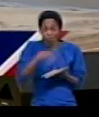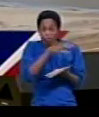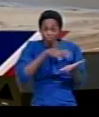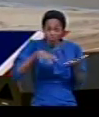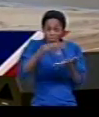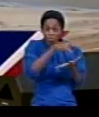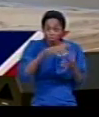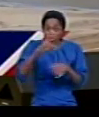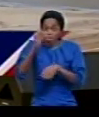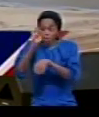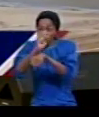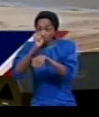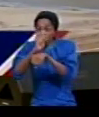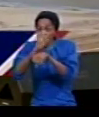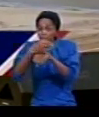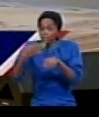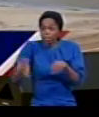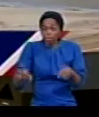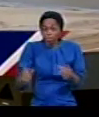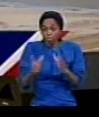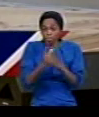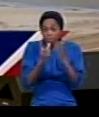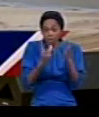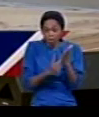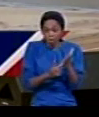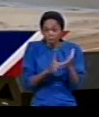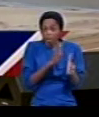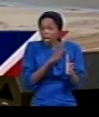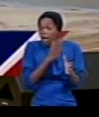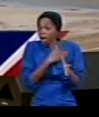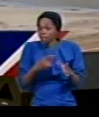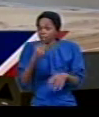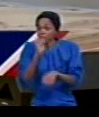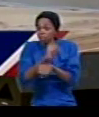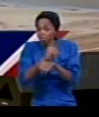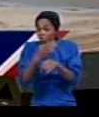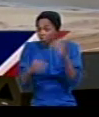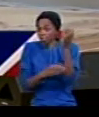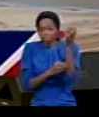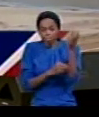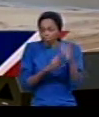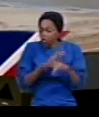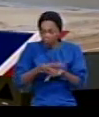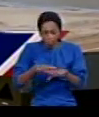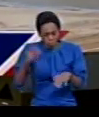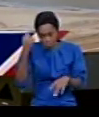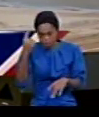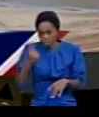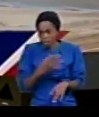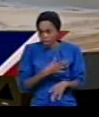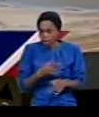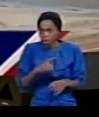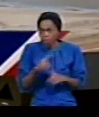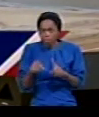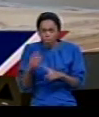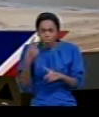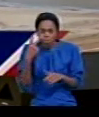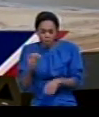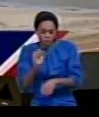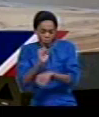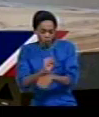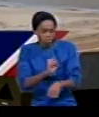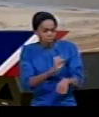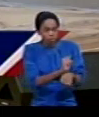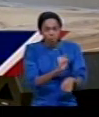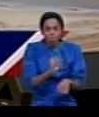of the law and the works of the flesh. They don't understand. Anytime you see works, works,